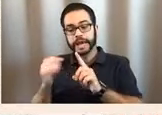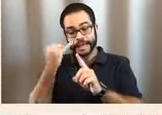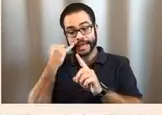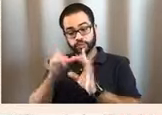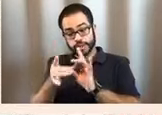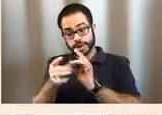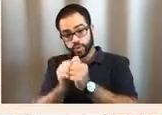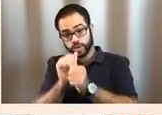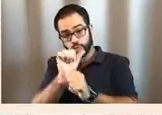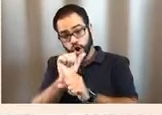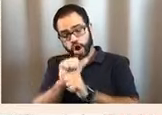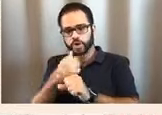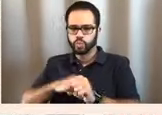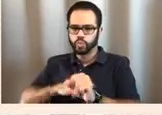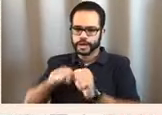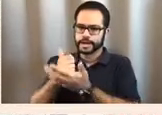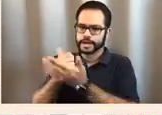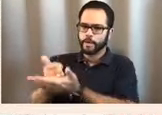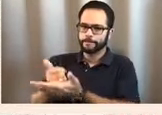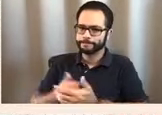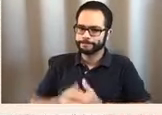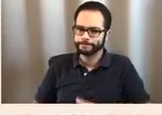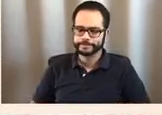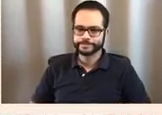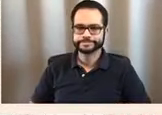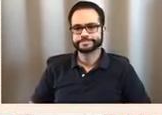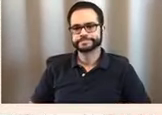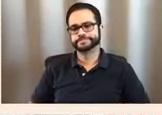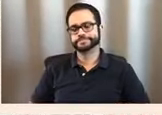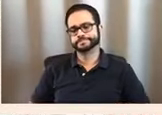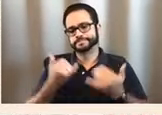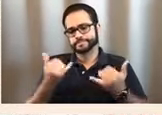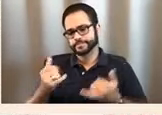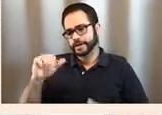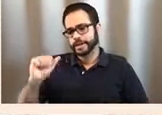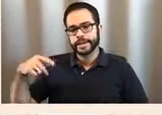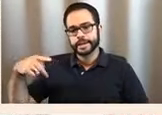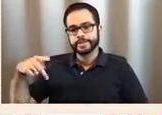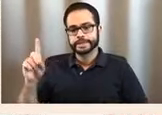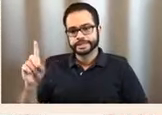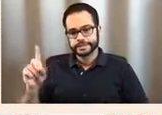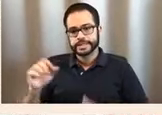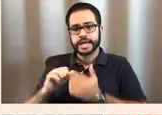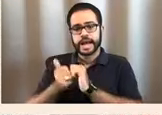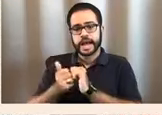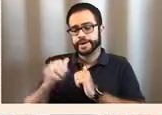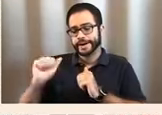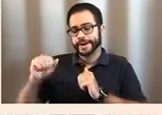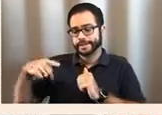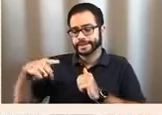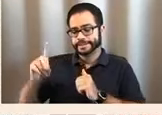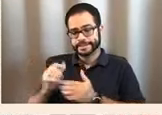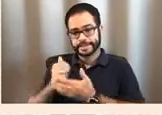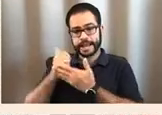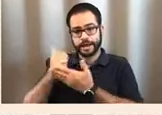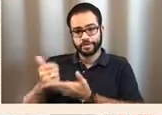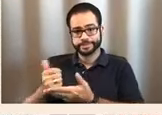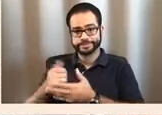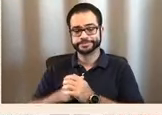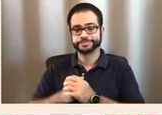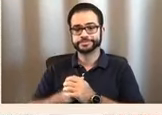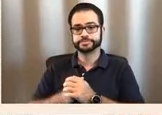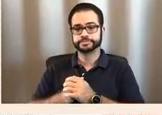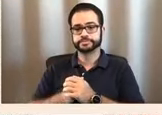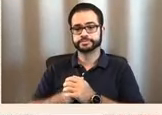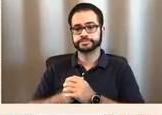Kirsten, it's your turn again. Thank you. Here are the ways that APD can help. The role of APD